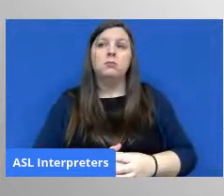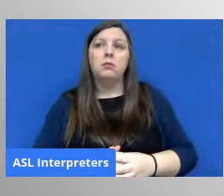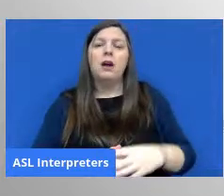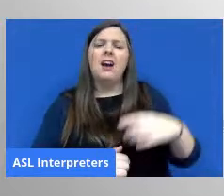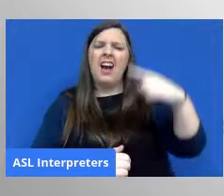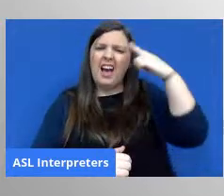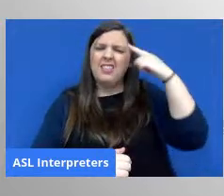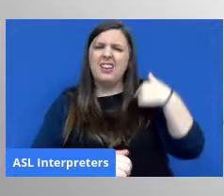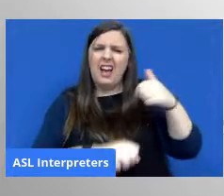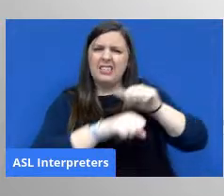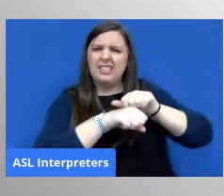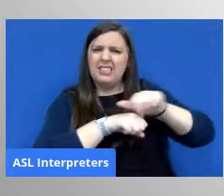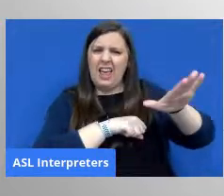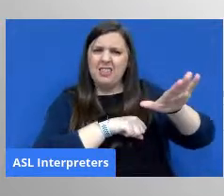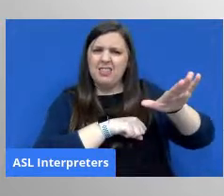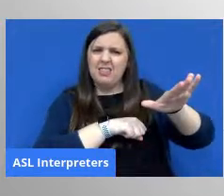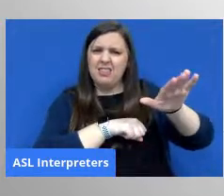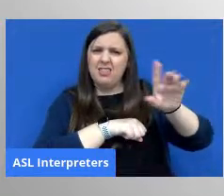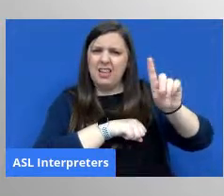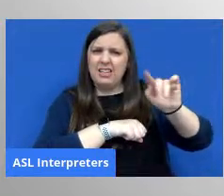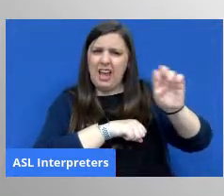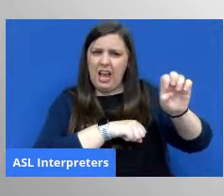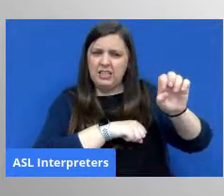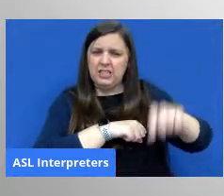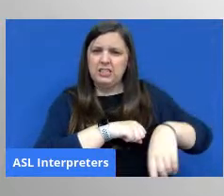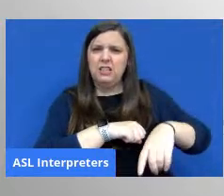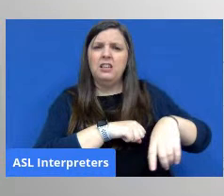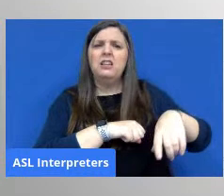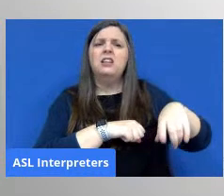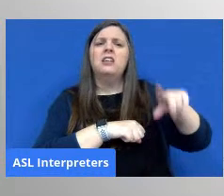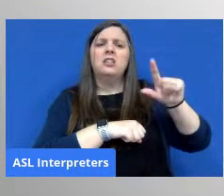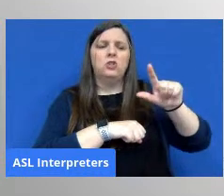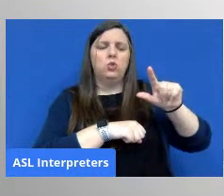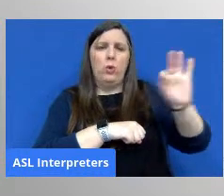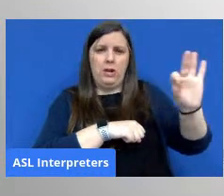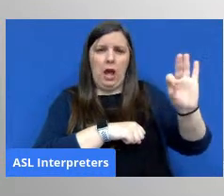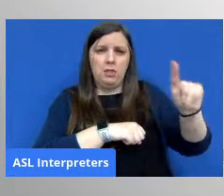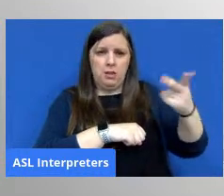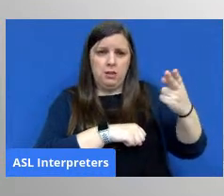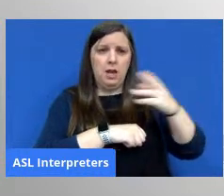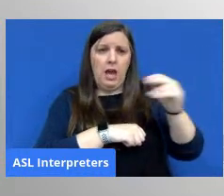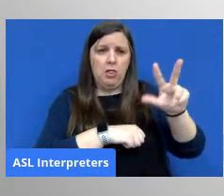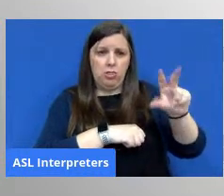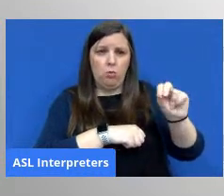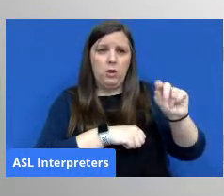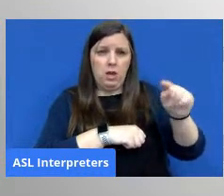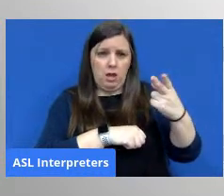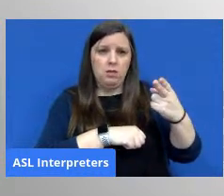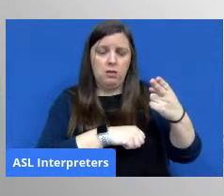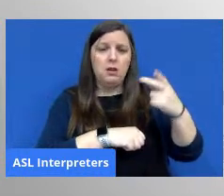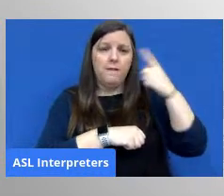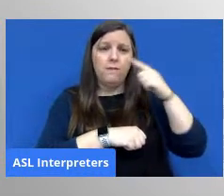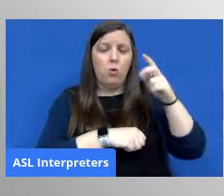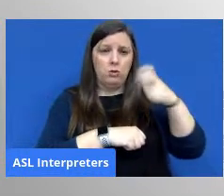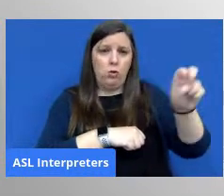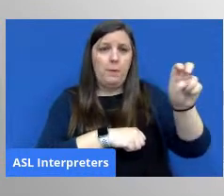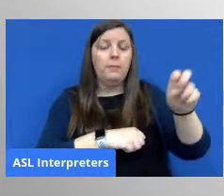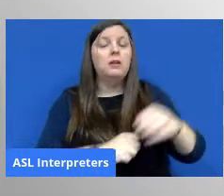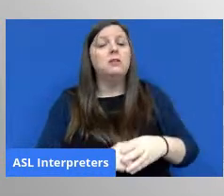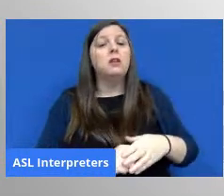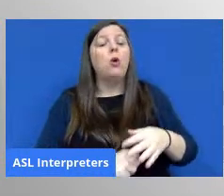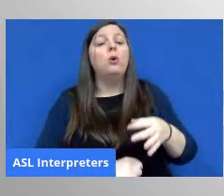dates. I'm sorry, yeah, the 29th and the 30th. Over the next several days, I'll